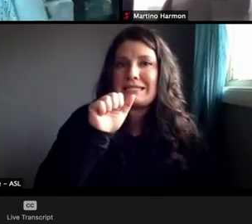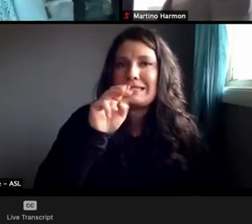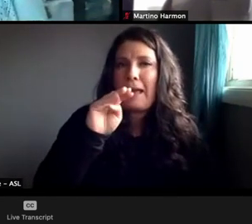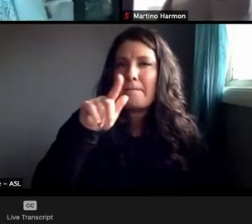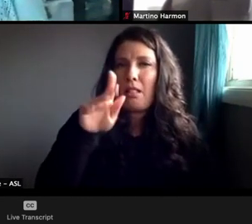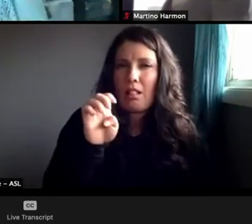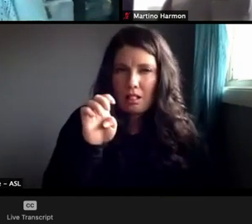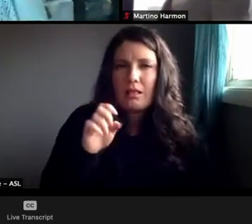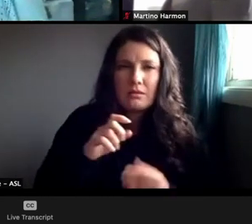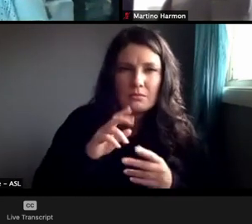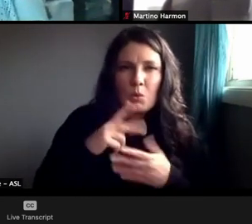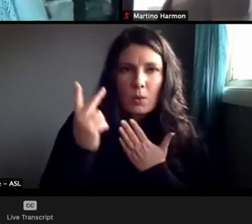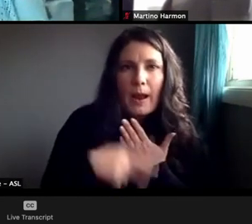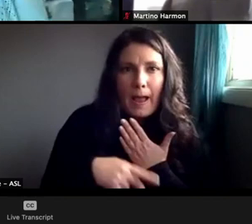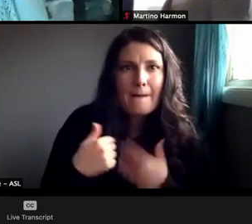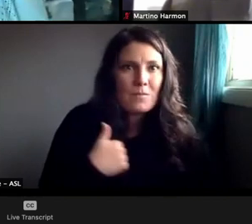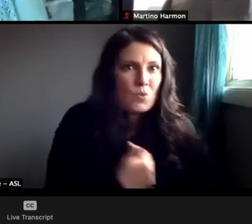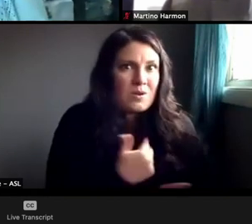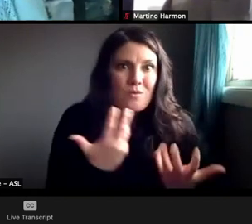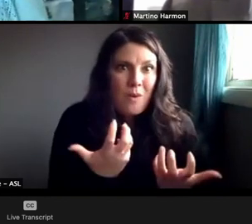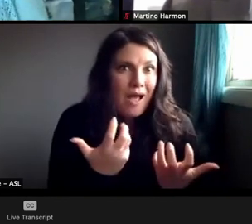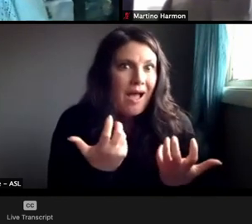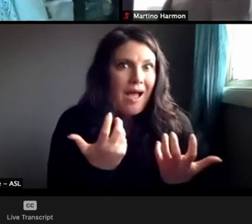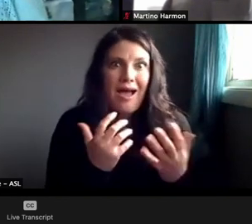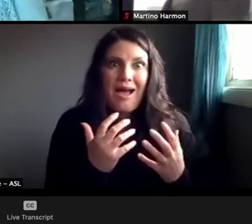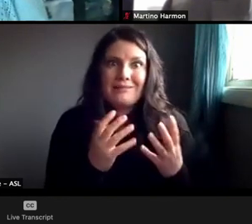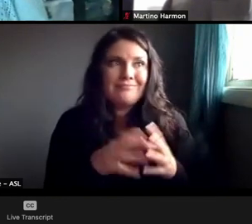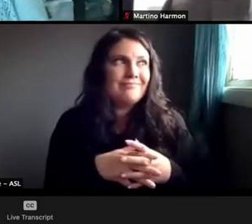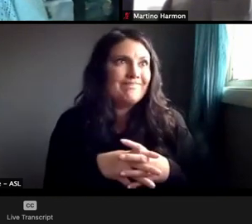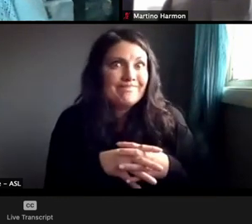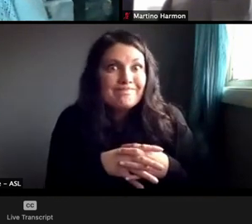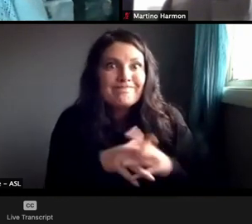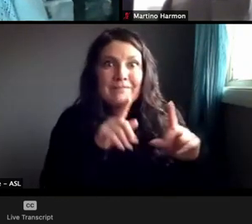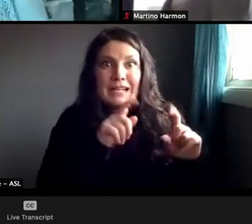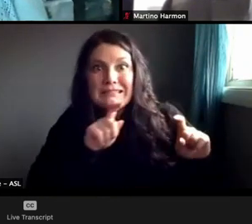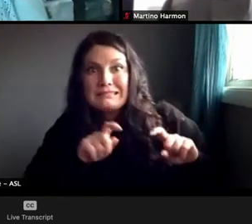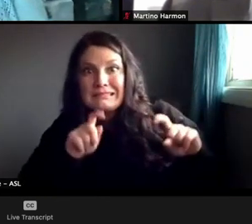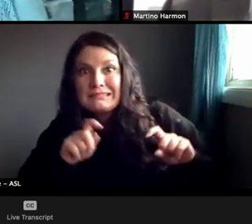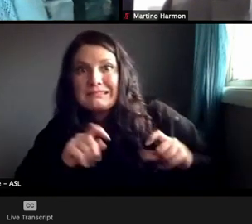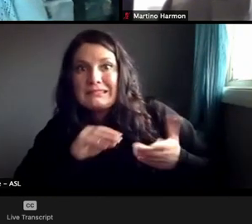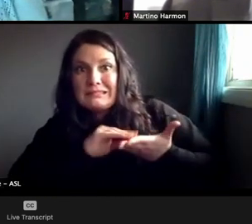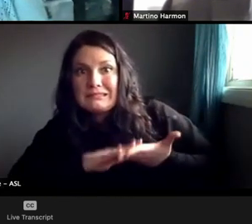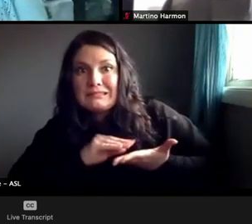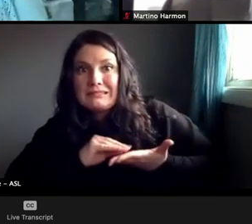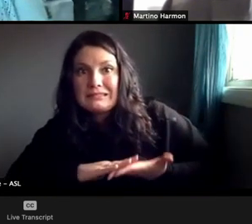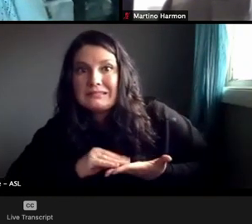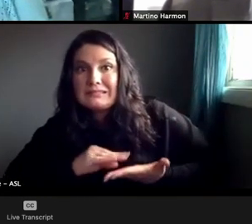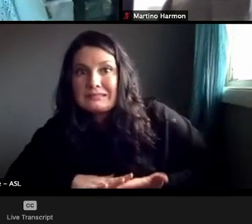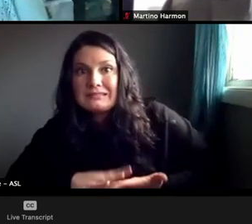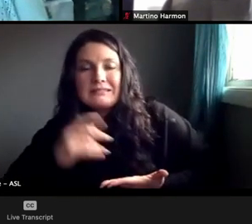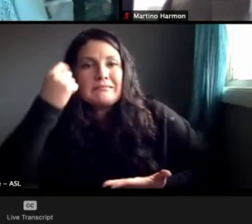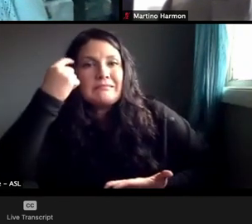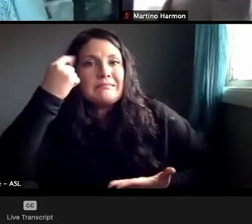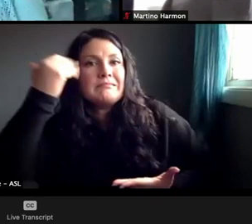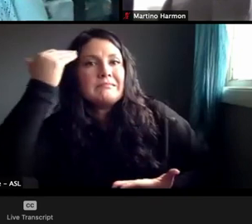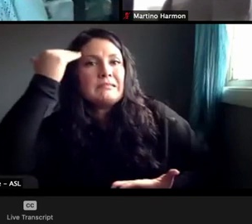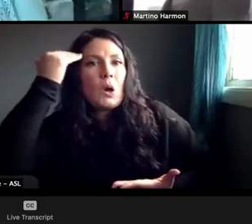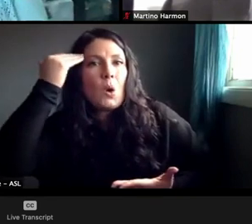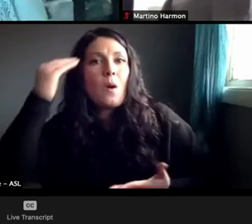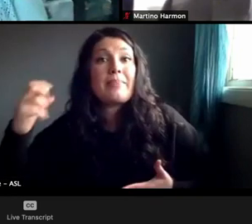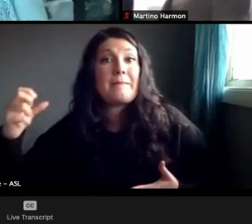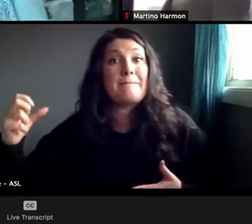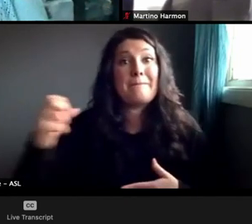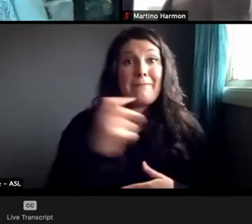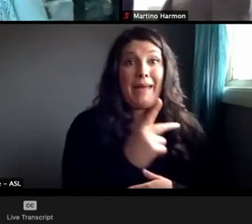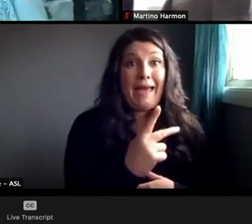provide as much capacity as possible to be able to test people when they come back to town after the holidays. But you